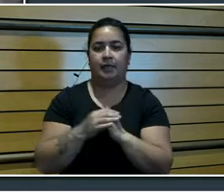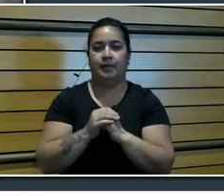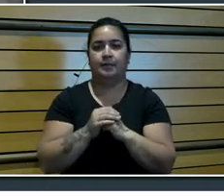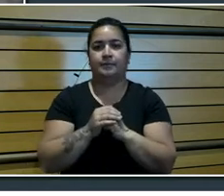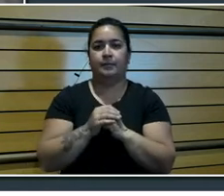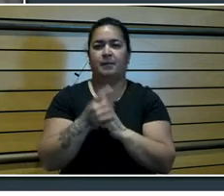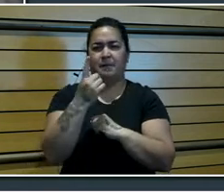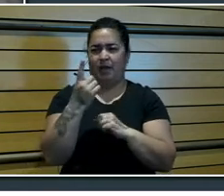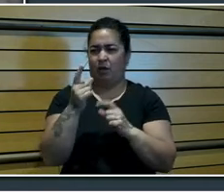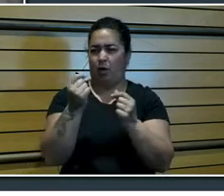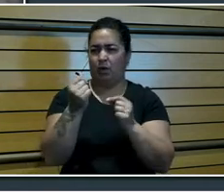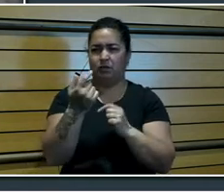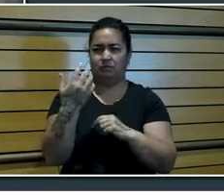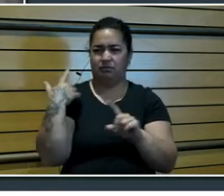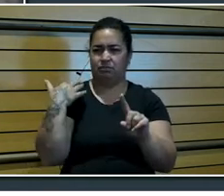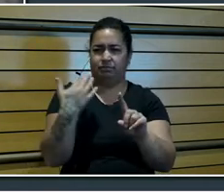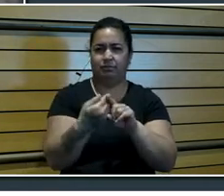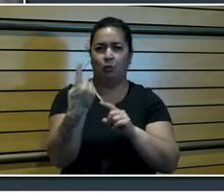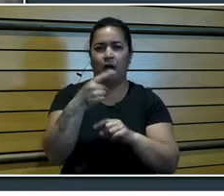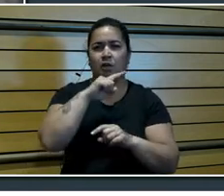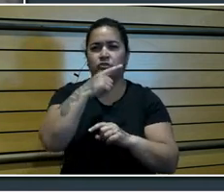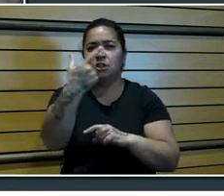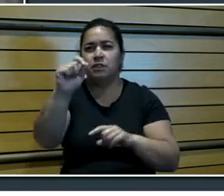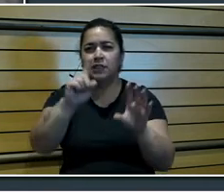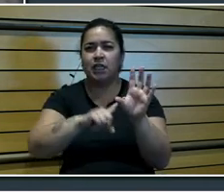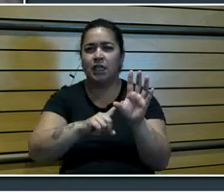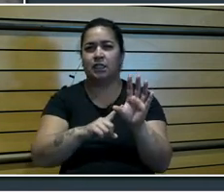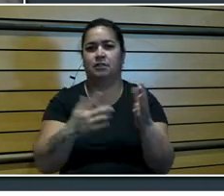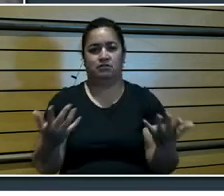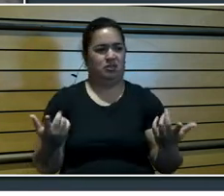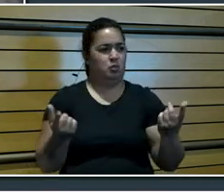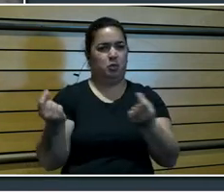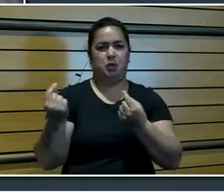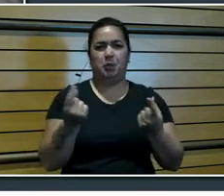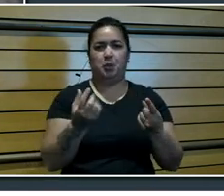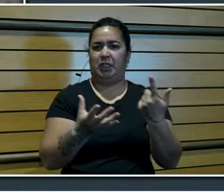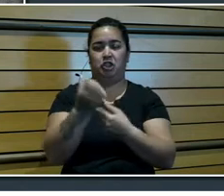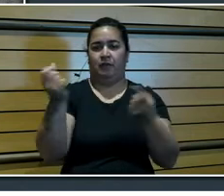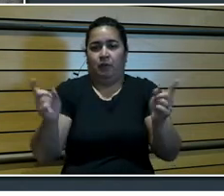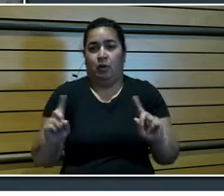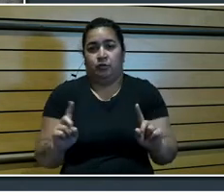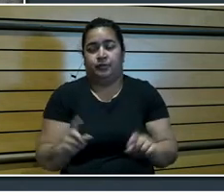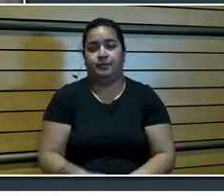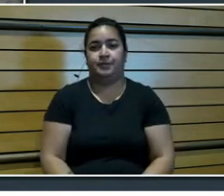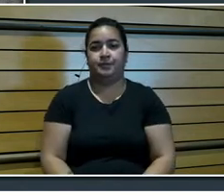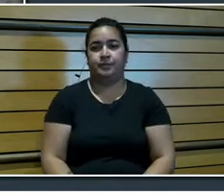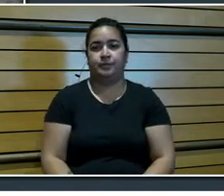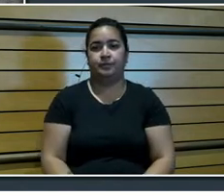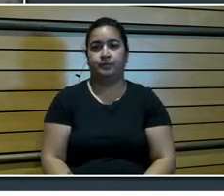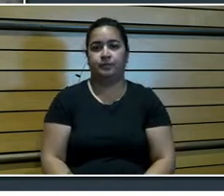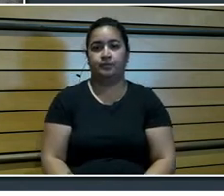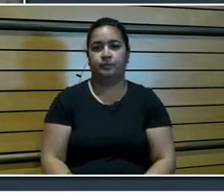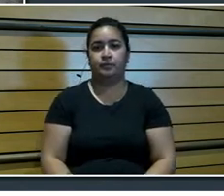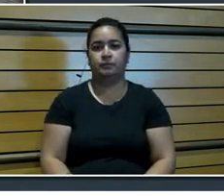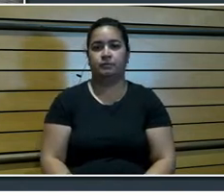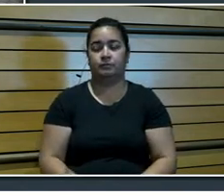almost 171 years later, where has this left us and what has been achieved? Ngā Mā Nukunuku o Te